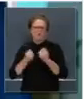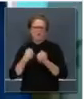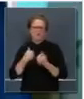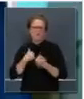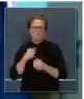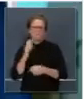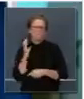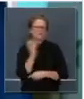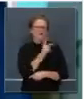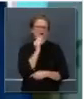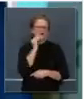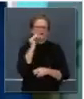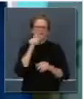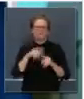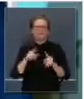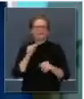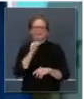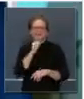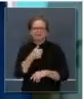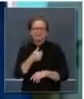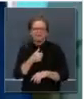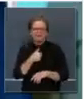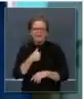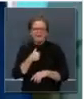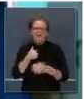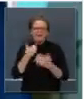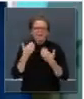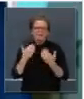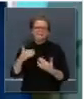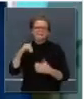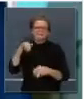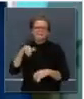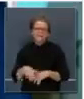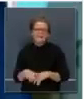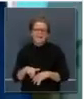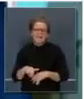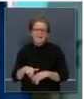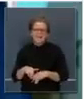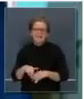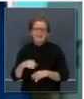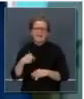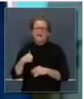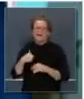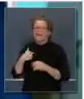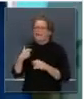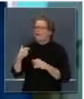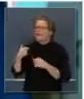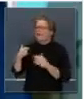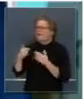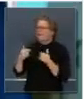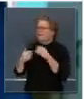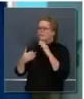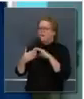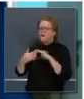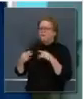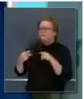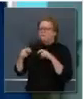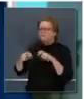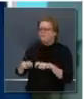to sit there with my wife and a number of other couples that were outside the household.